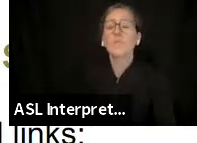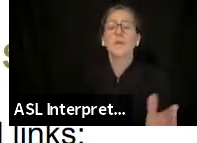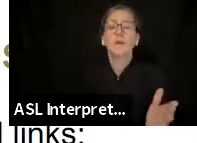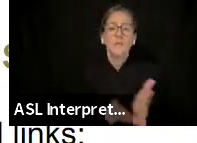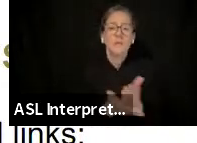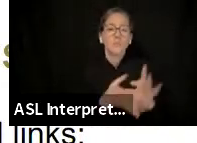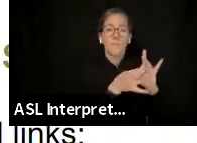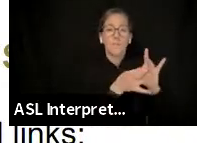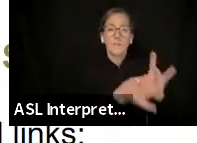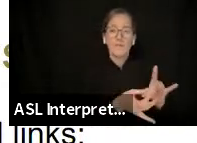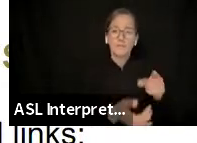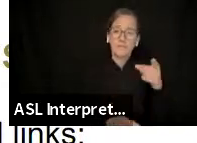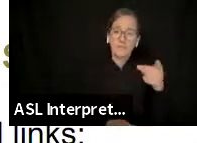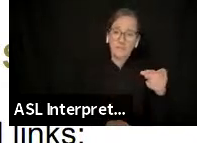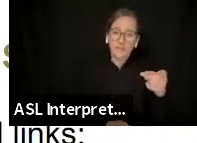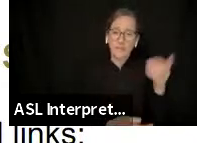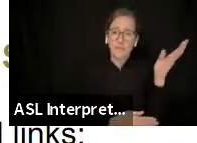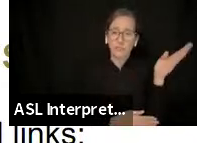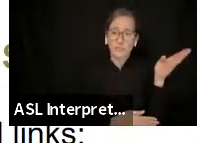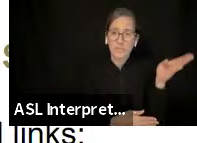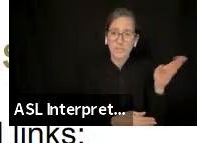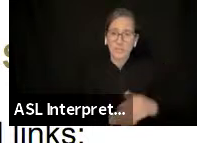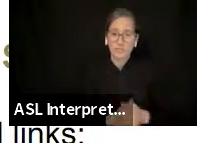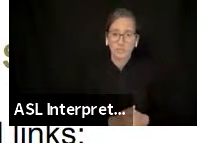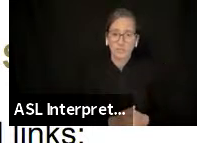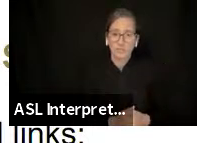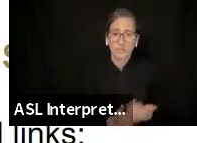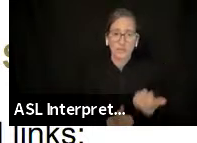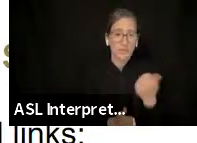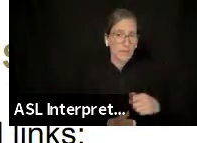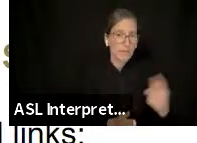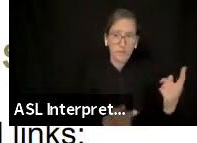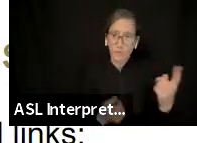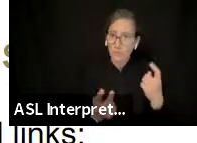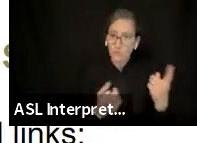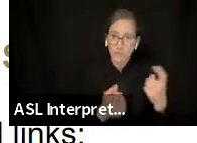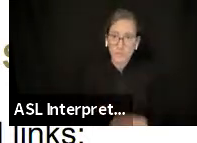presentation, and again, any questions?